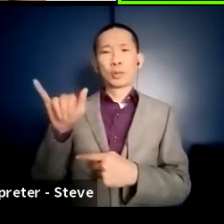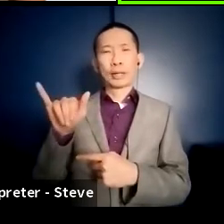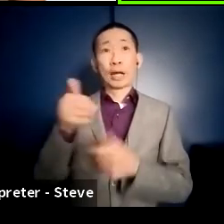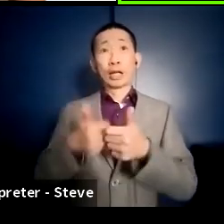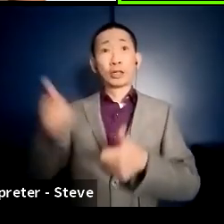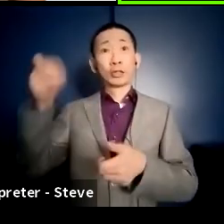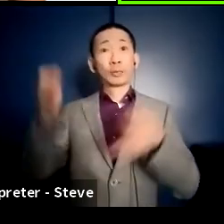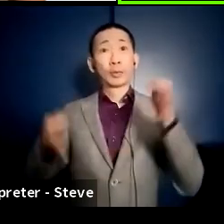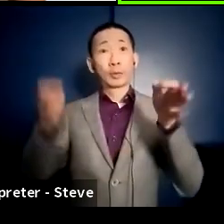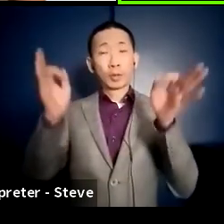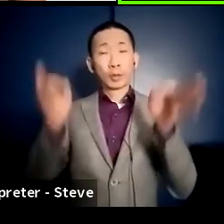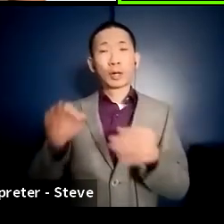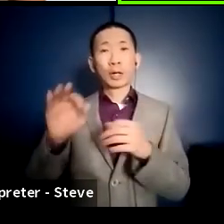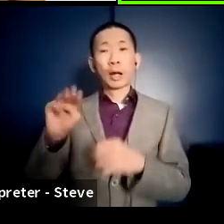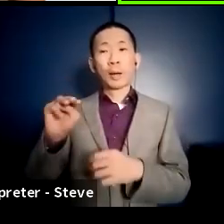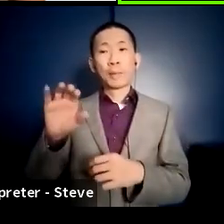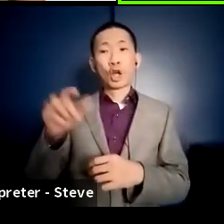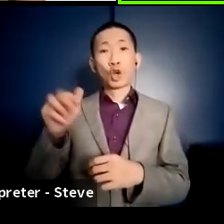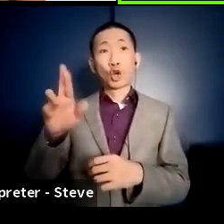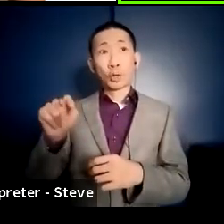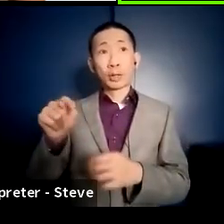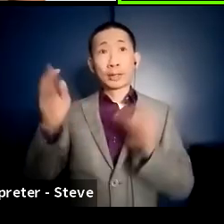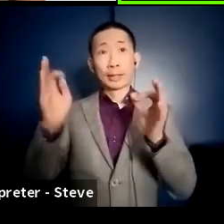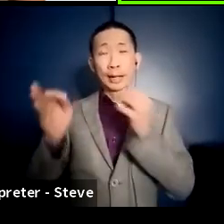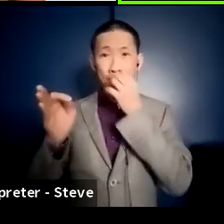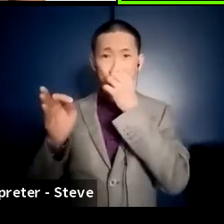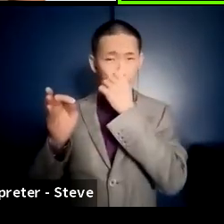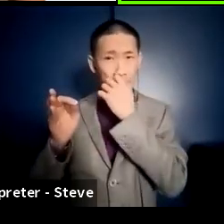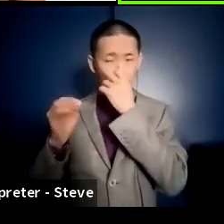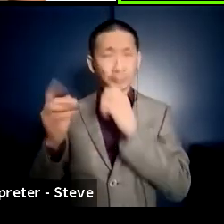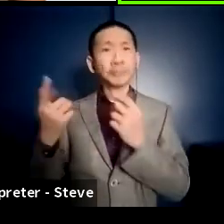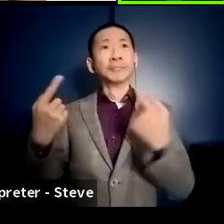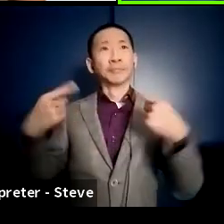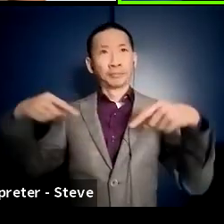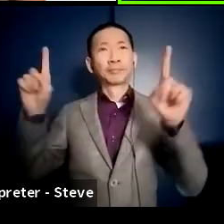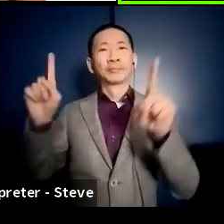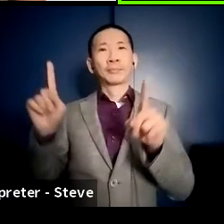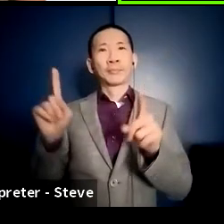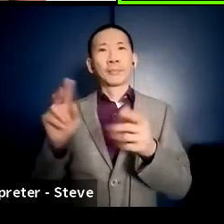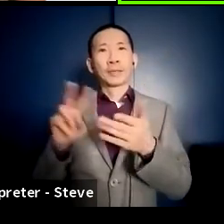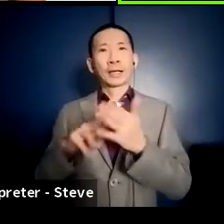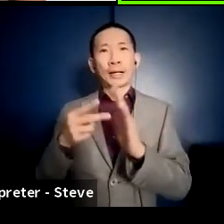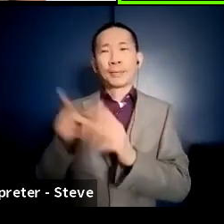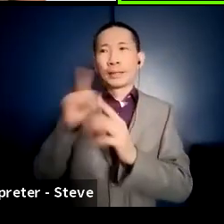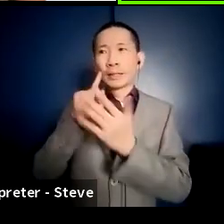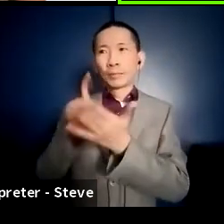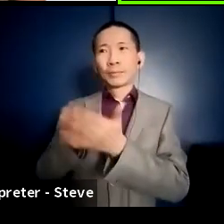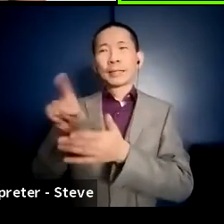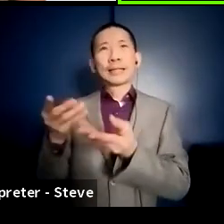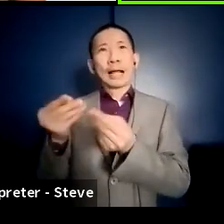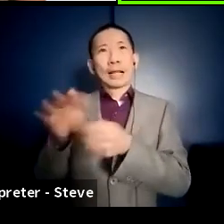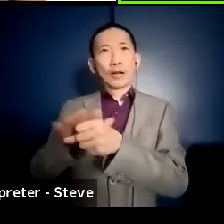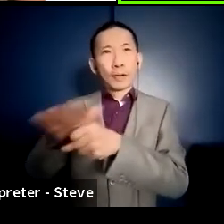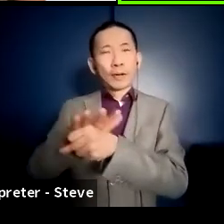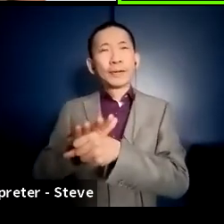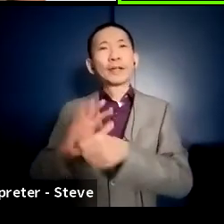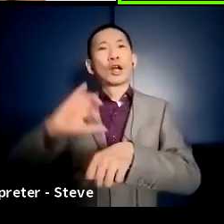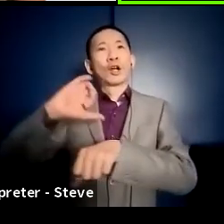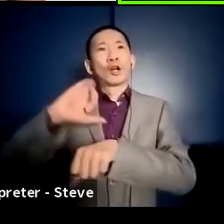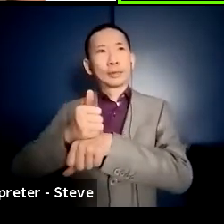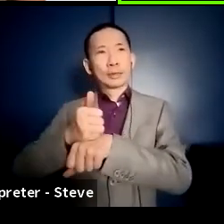Court case, the McGirt case, was won. And so that recognized the Muskogee Reservation as an example, reestablished Indian